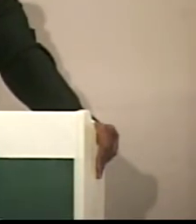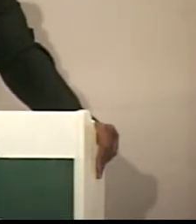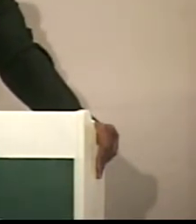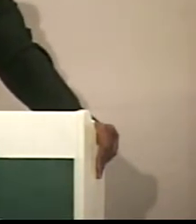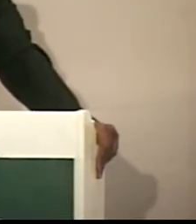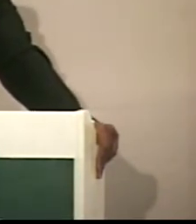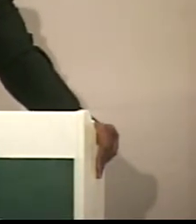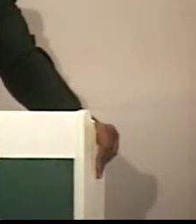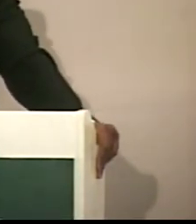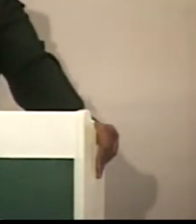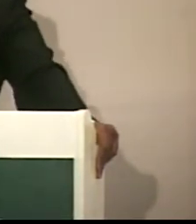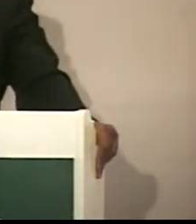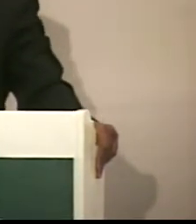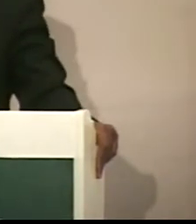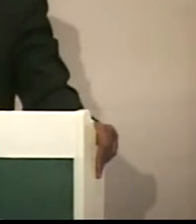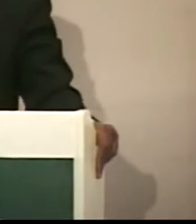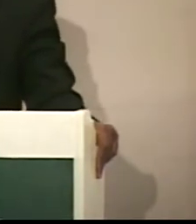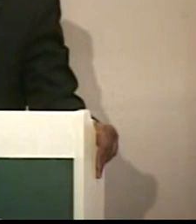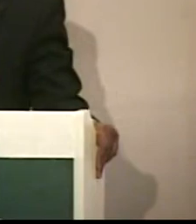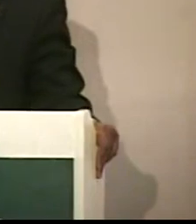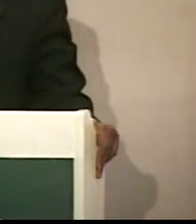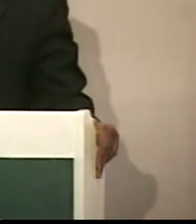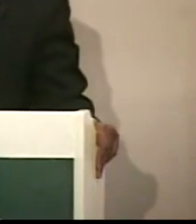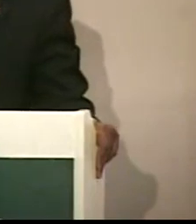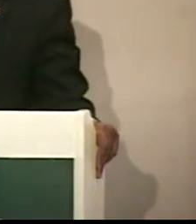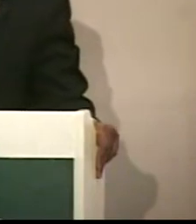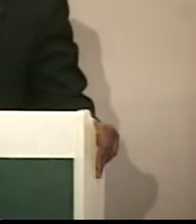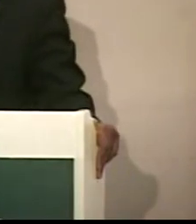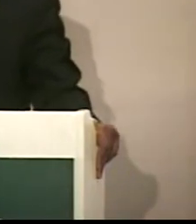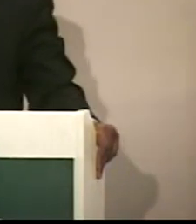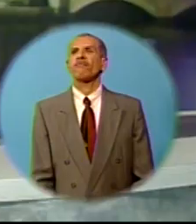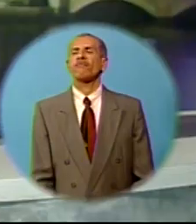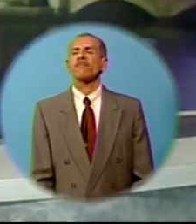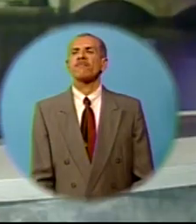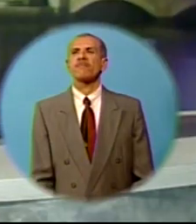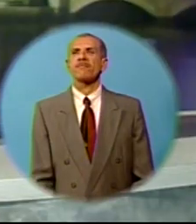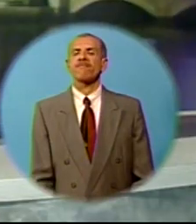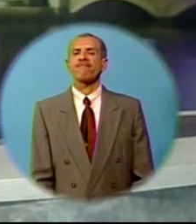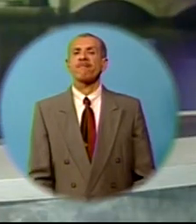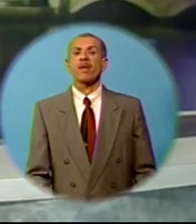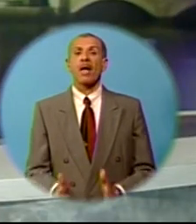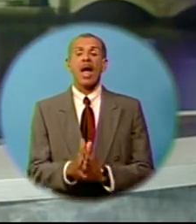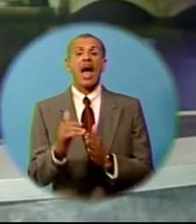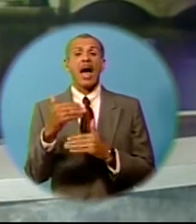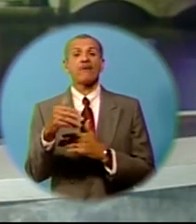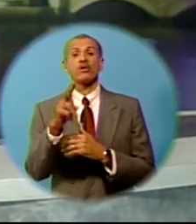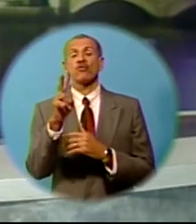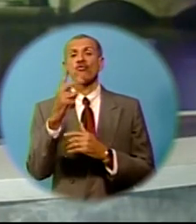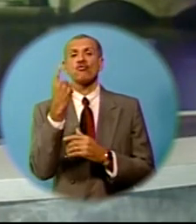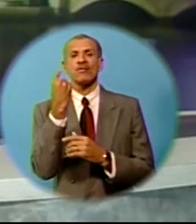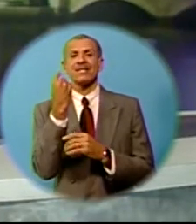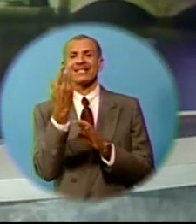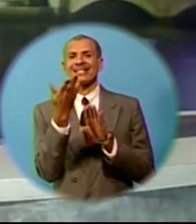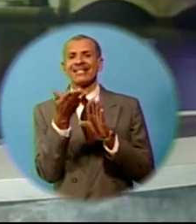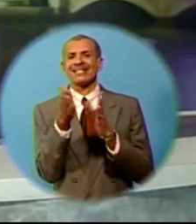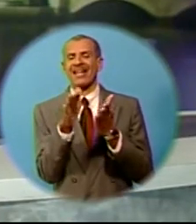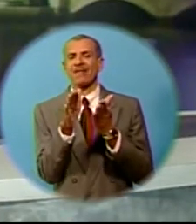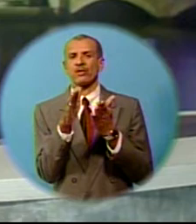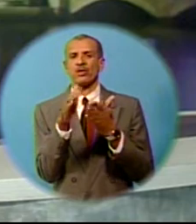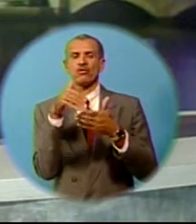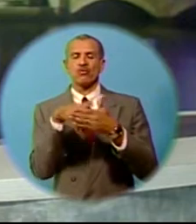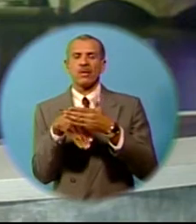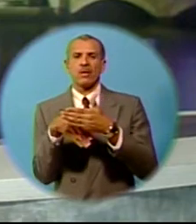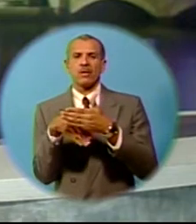producing several publications on issues pertaining to health care. After 2 recent deaths during childbirth,